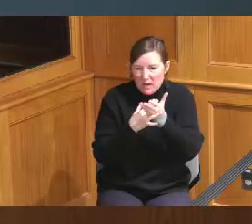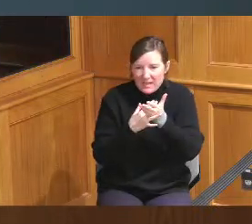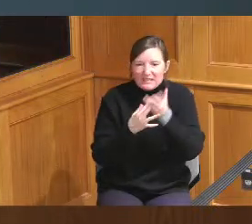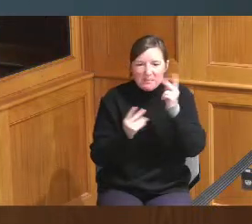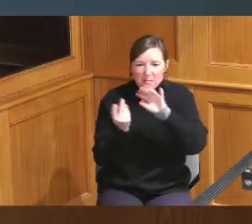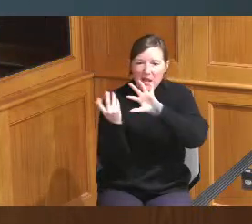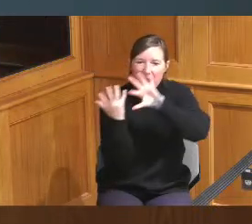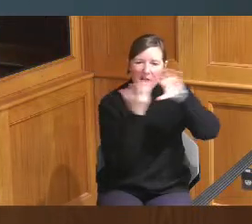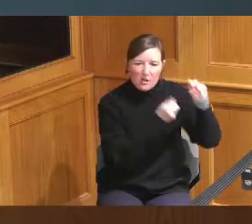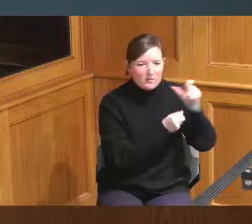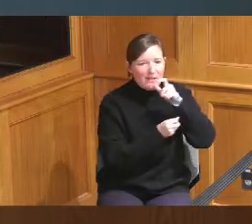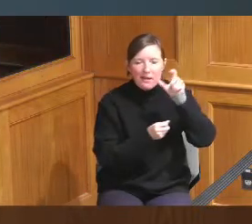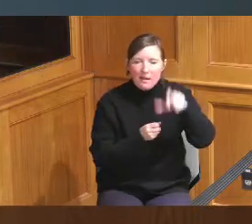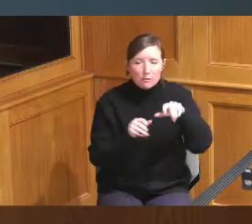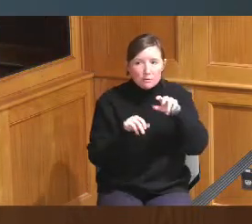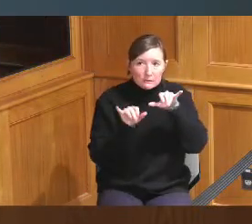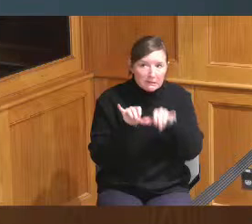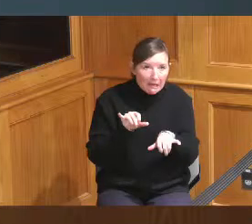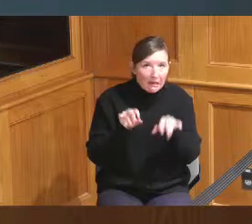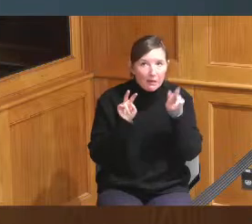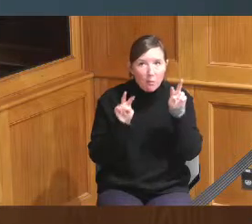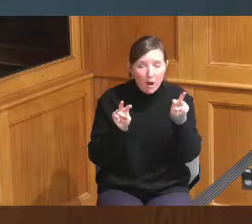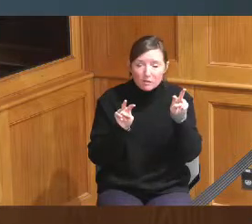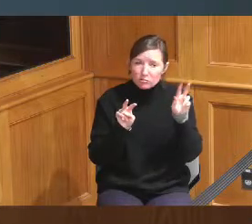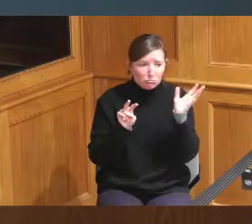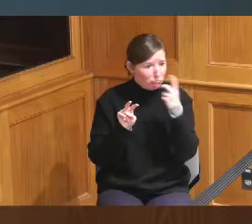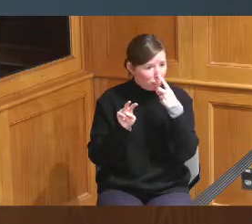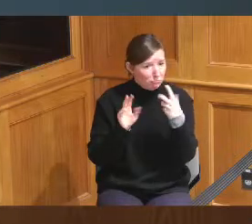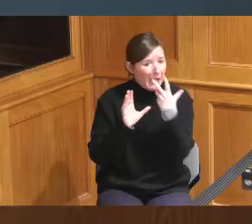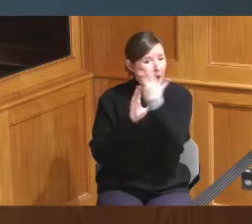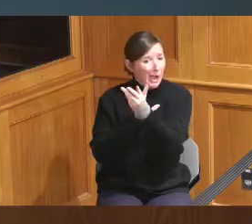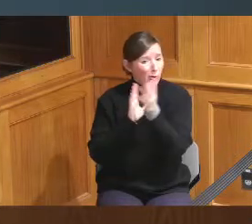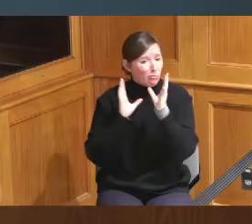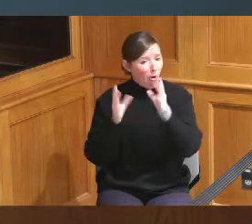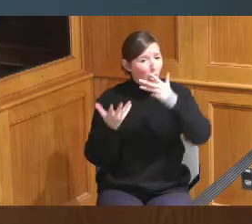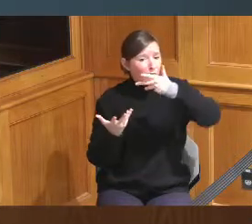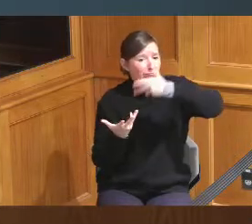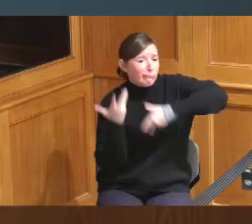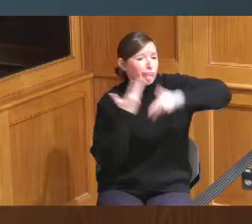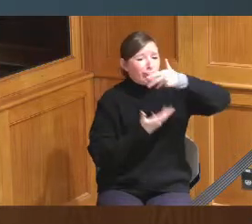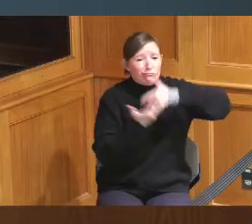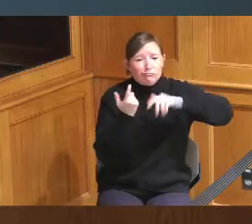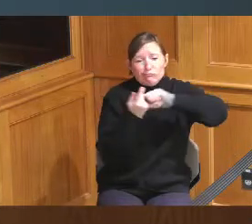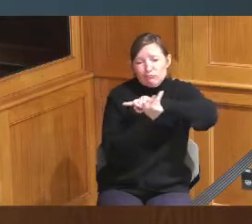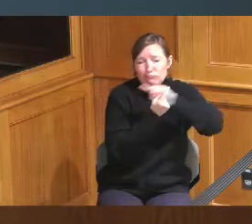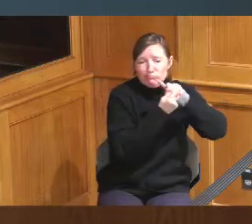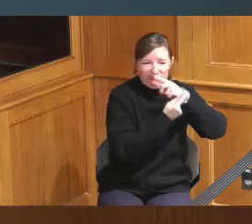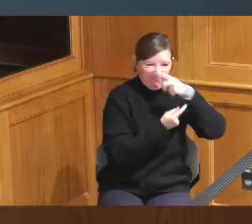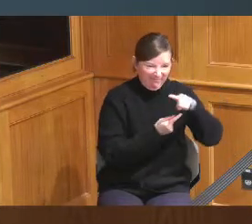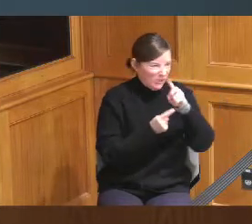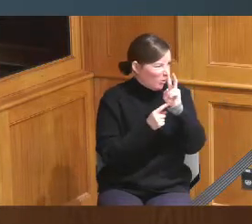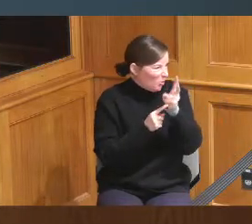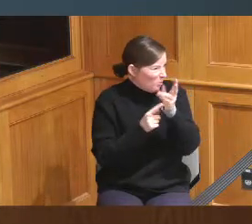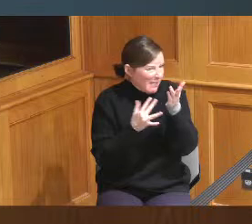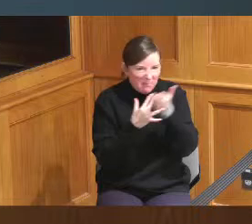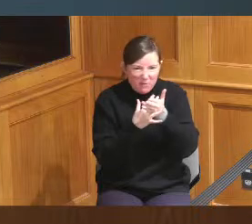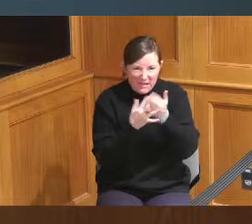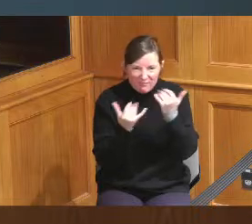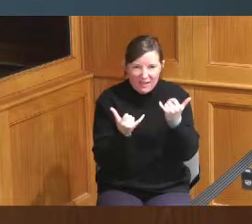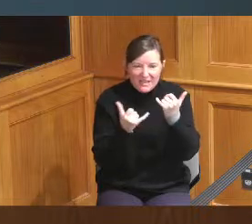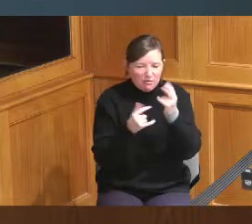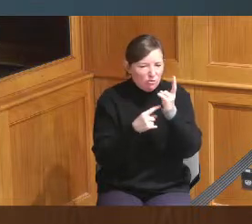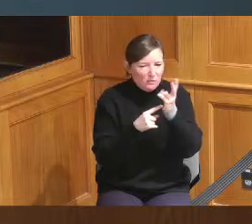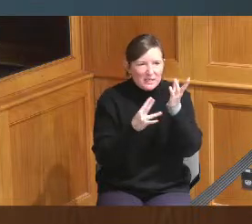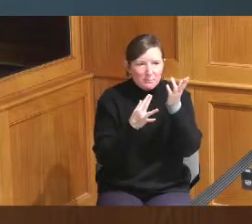out of here. You don't have to stay. You could go in the hallway and mix and mingle. But I'm going to take a 2-minute, there's a